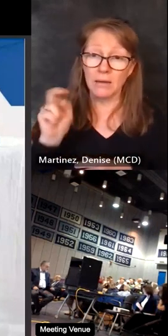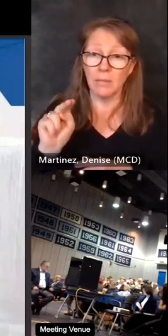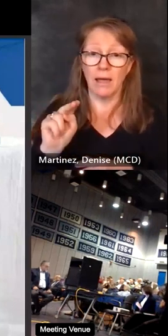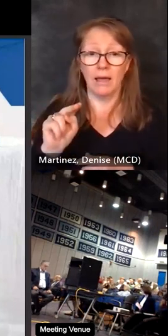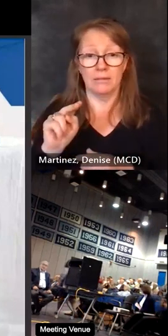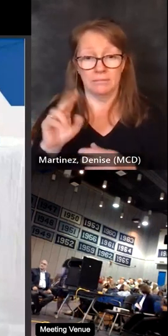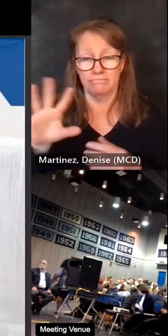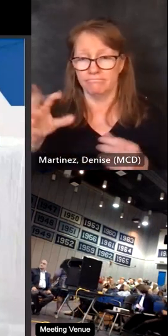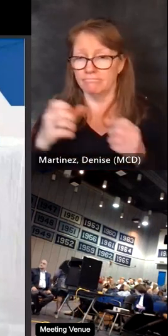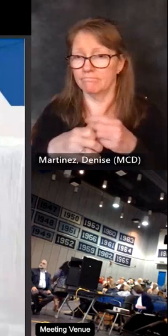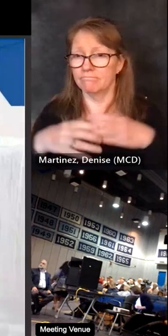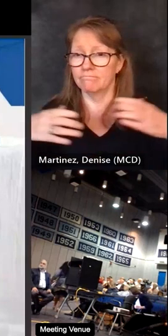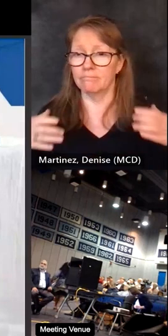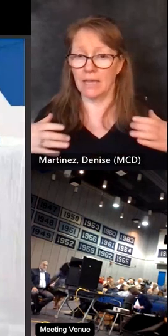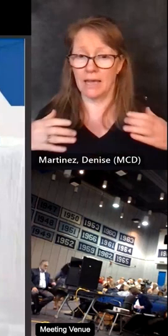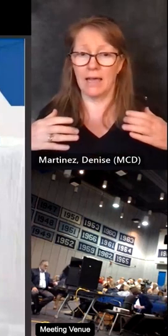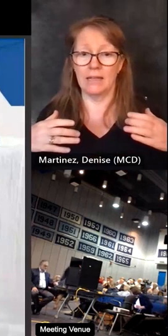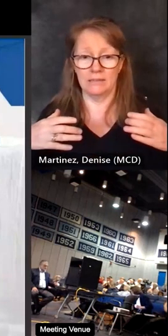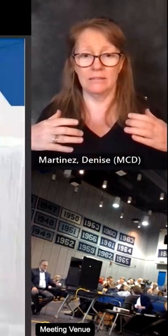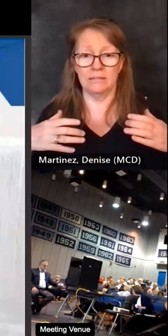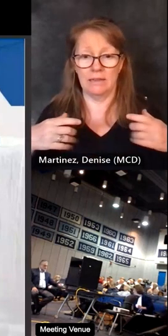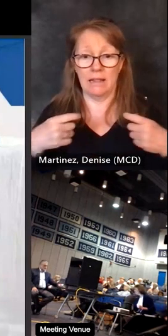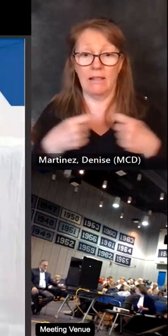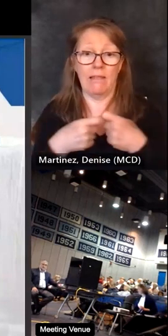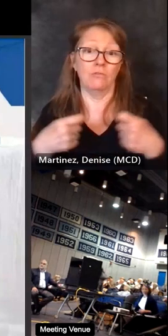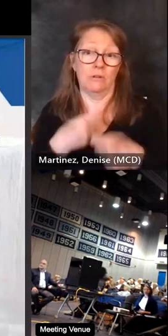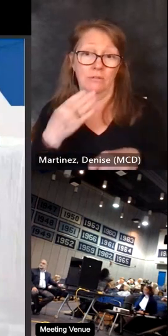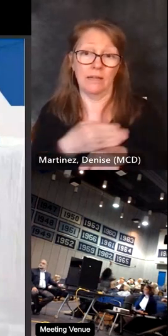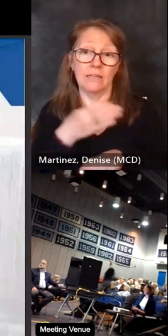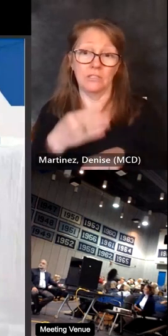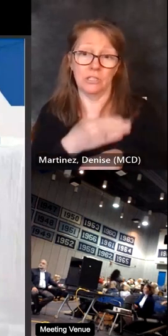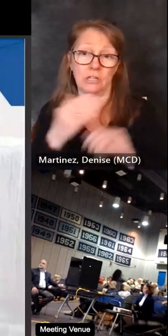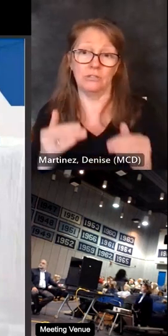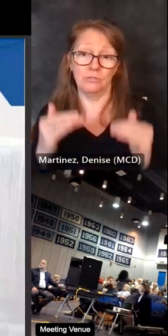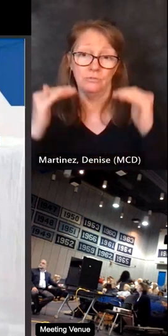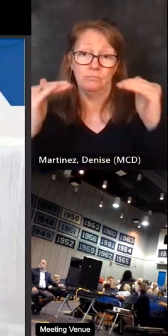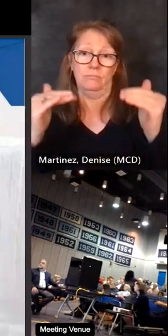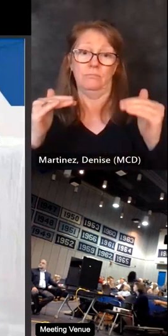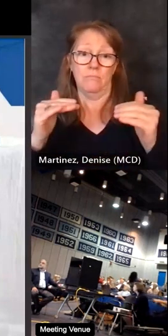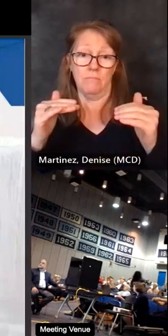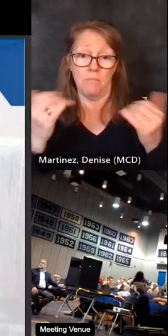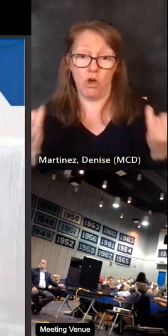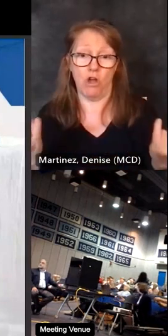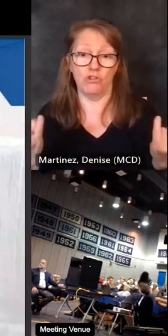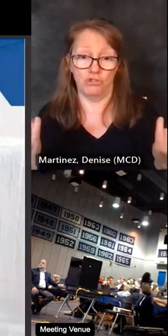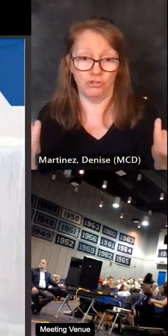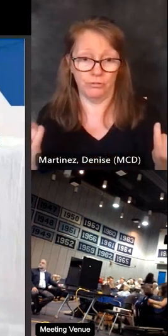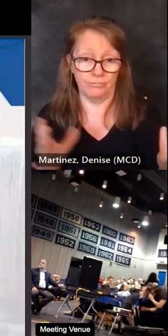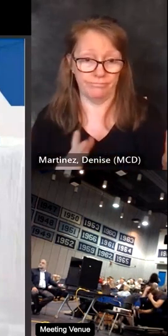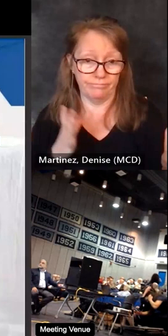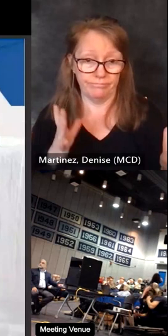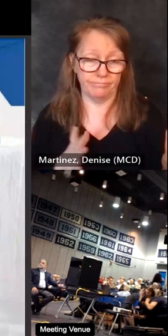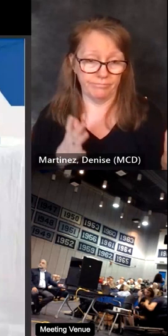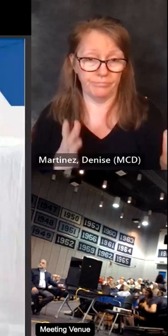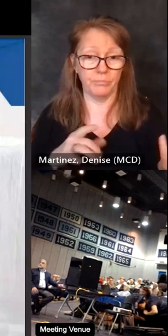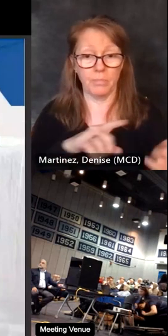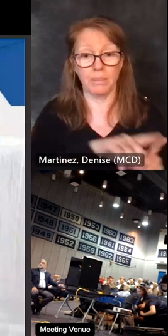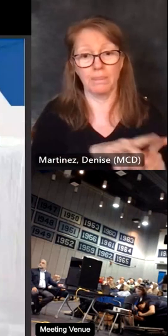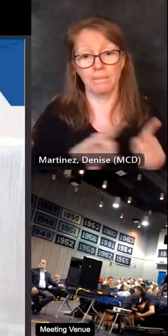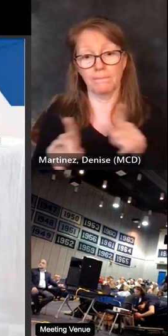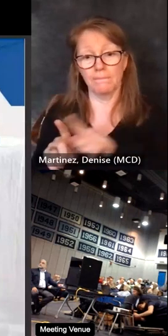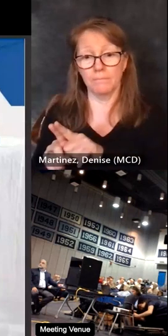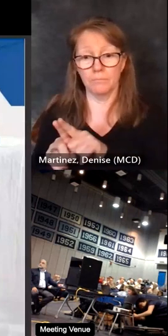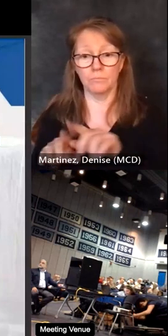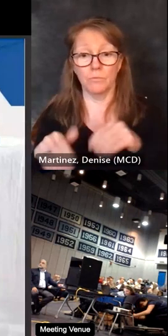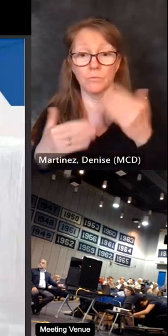electrification project to some additional areas. In addition, the project is proposed to have a mixture of 40-foot, you